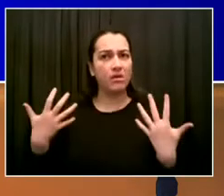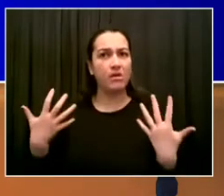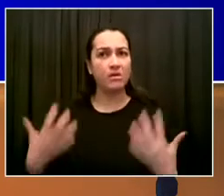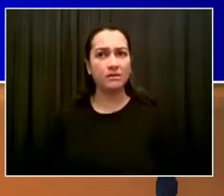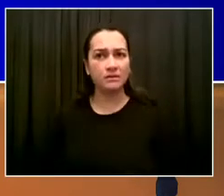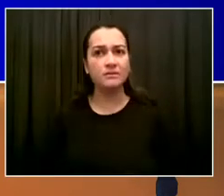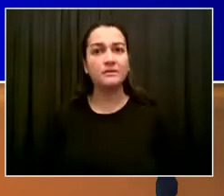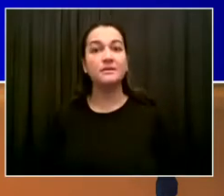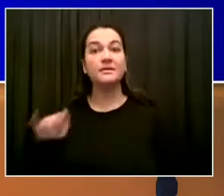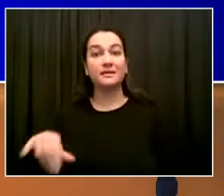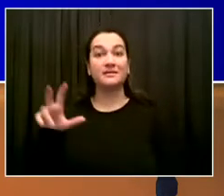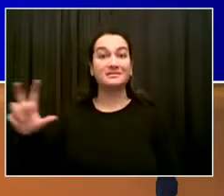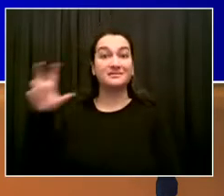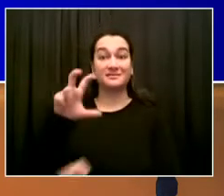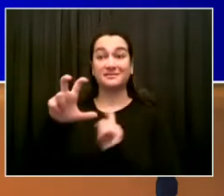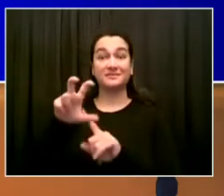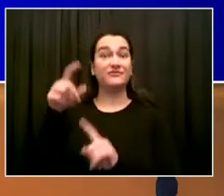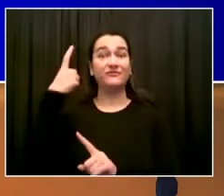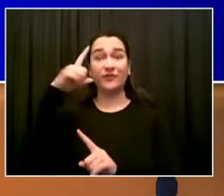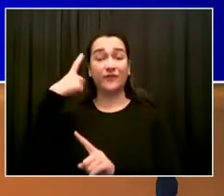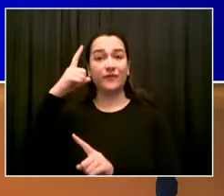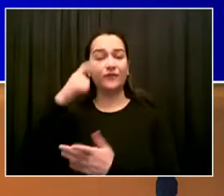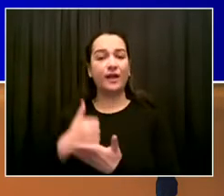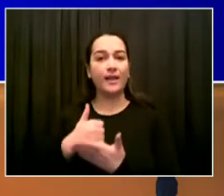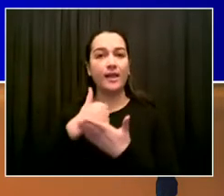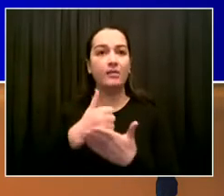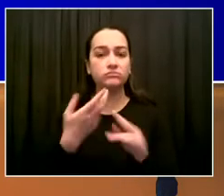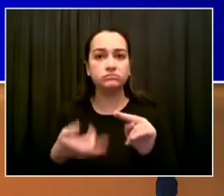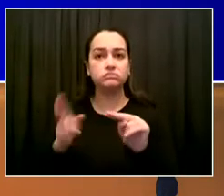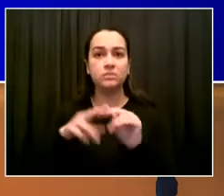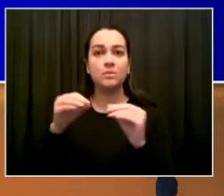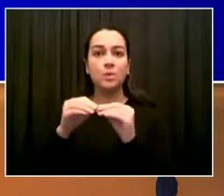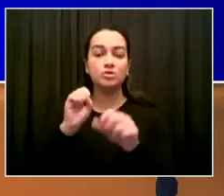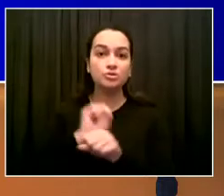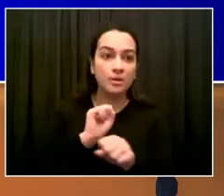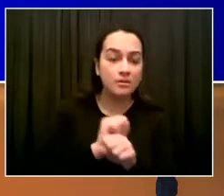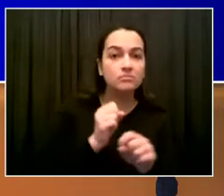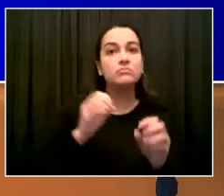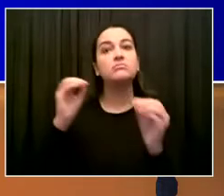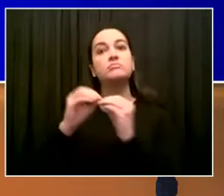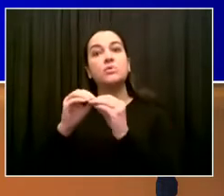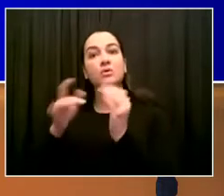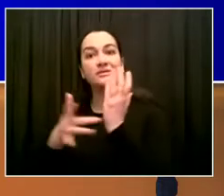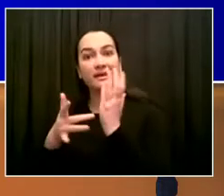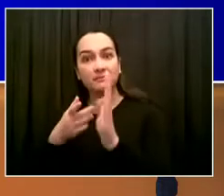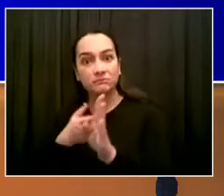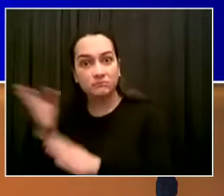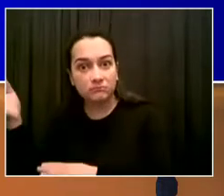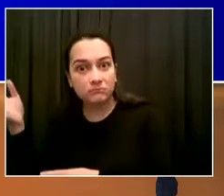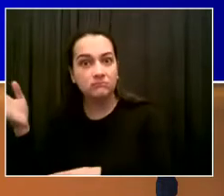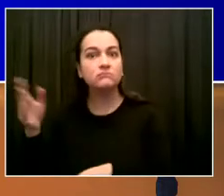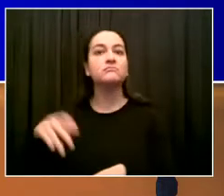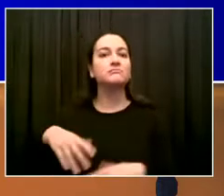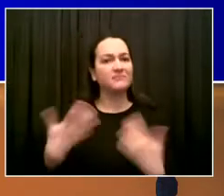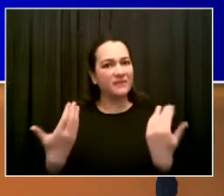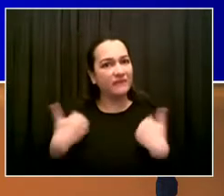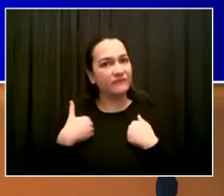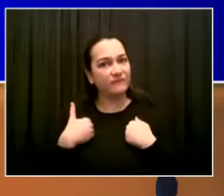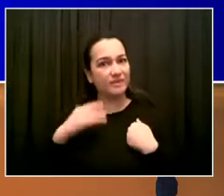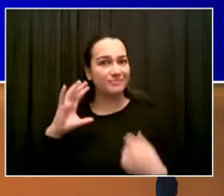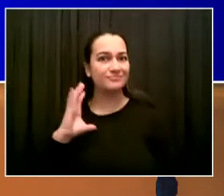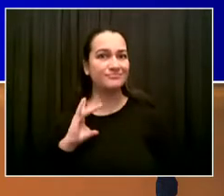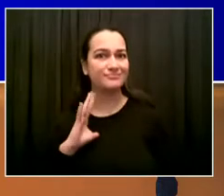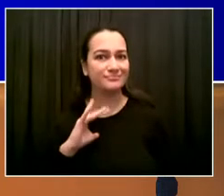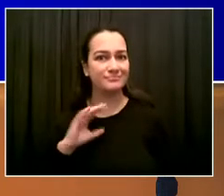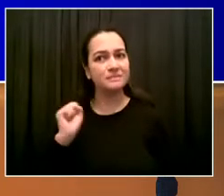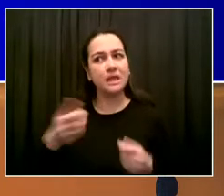community has done a great job of spreading out all over the 5 boroughs and hiring New Yorkers from all walks of life. And I think the tech community is going to be a